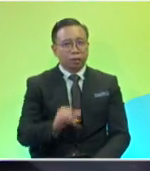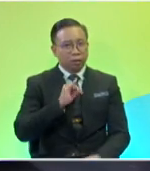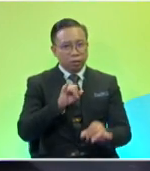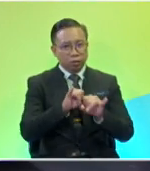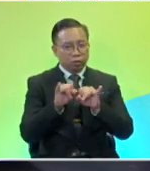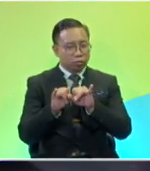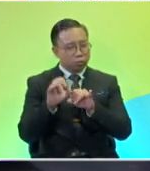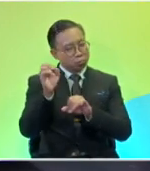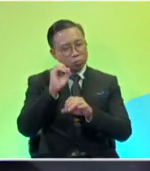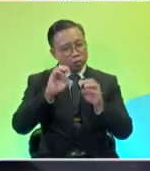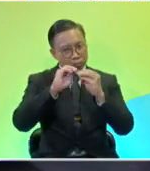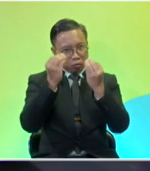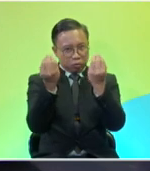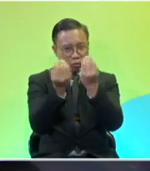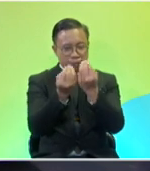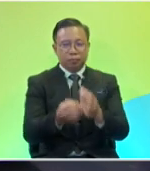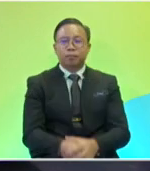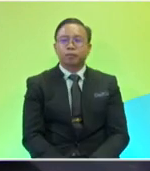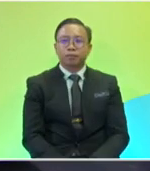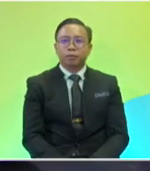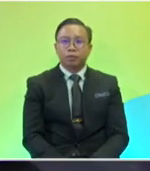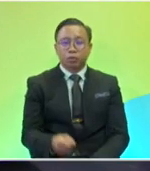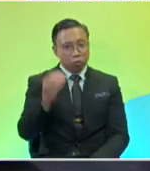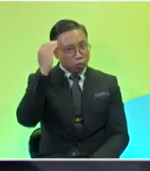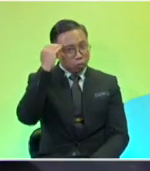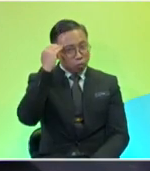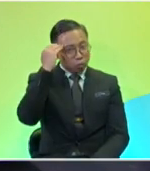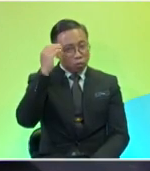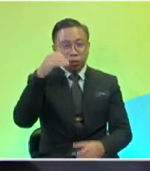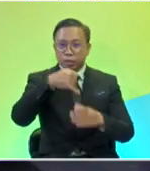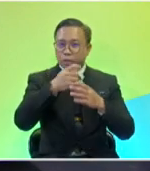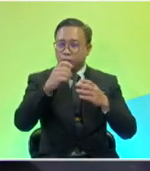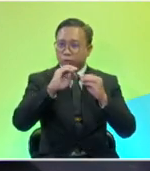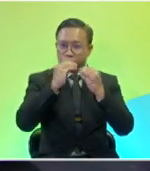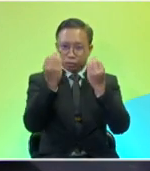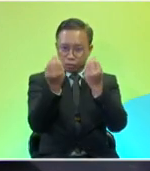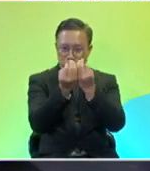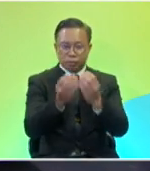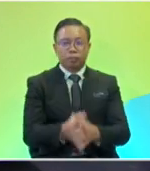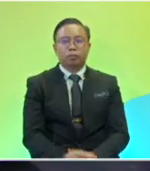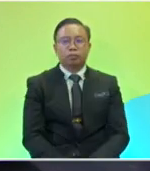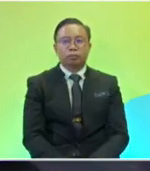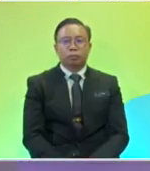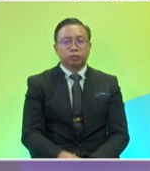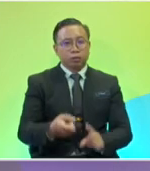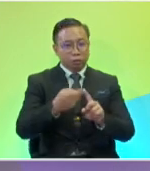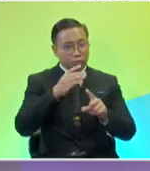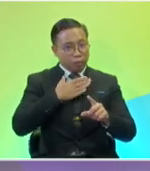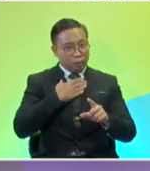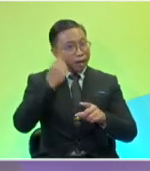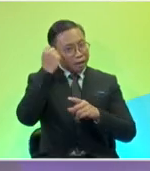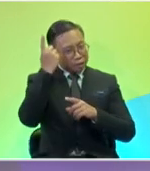have museum with me. Oh, you also don't have museum. Yeah, I get to draw. Do you know what do they have in the museum? All right, museum, from my understanding, from